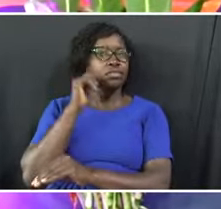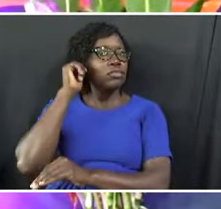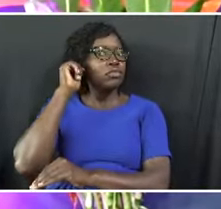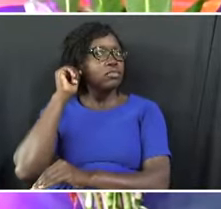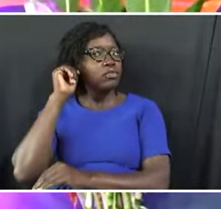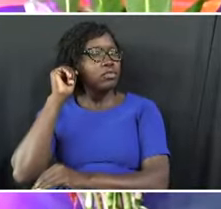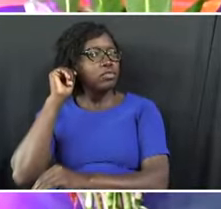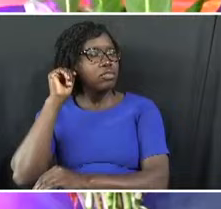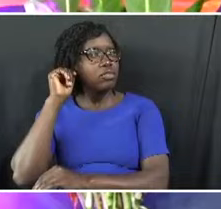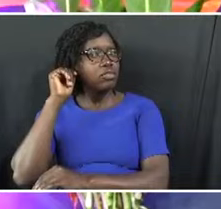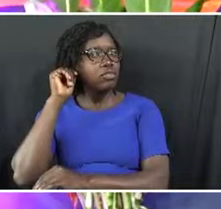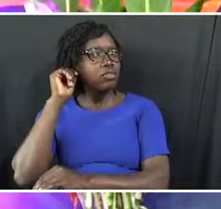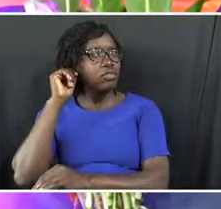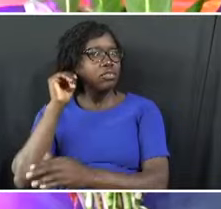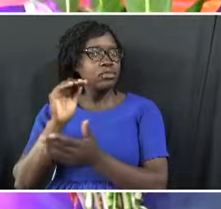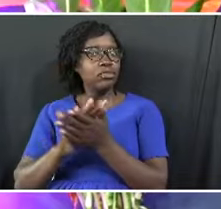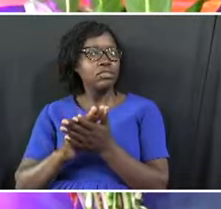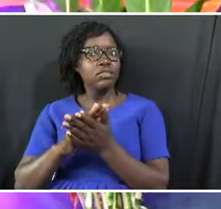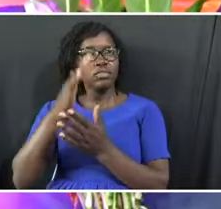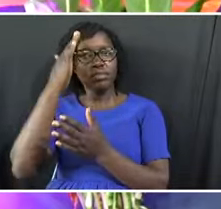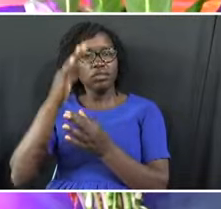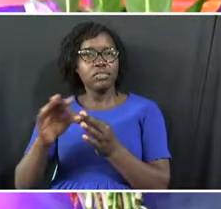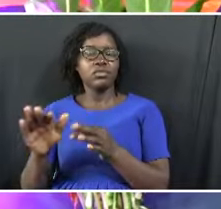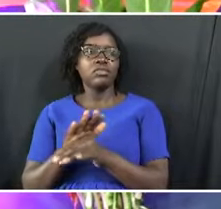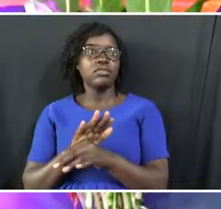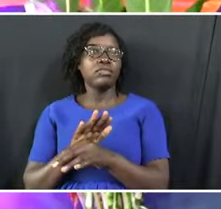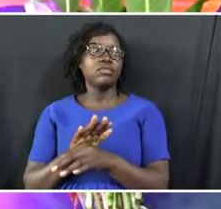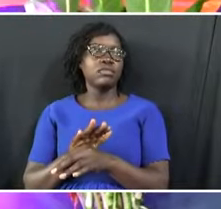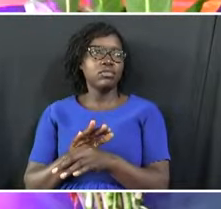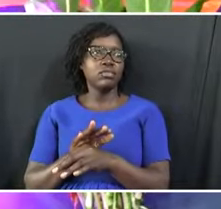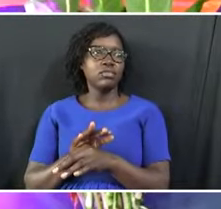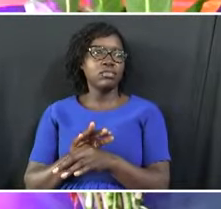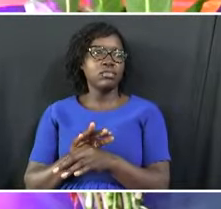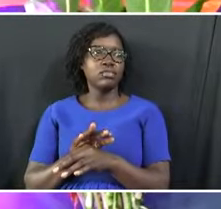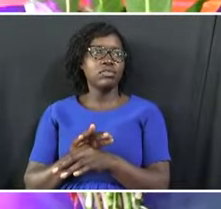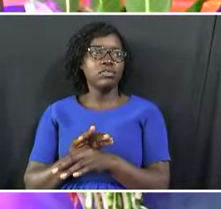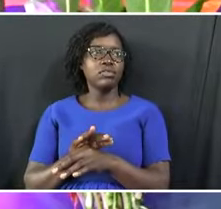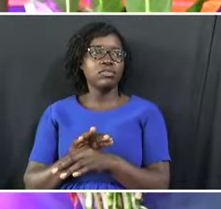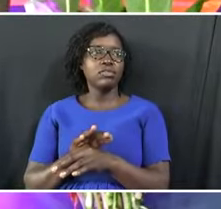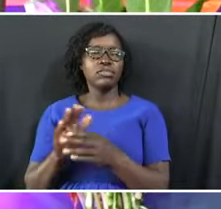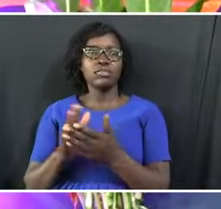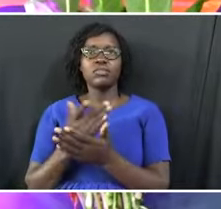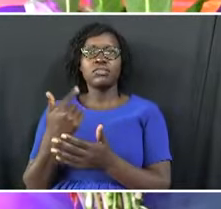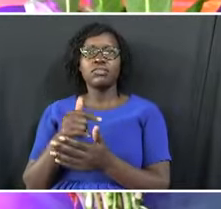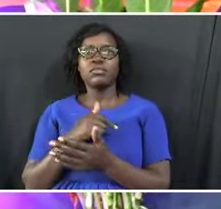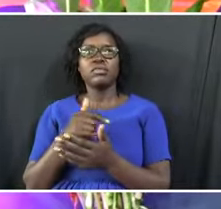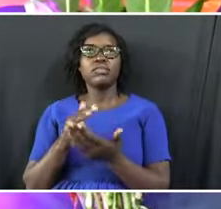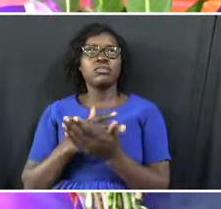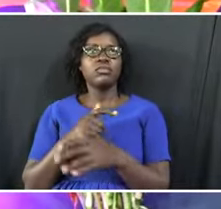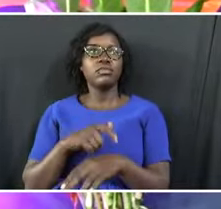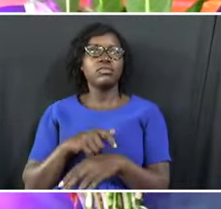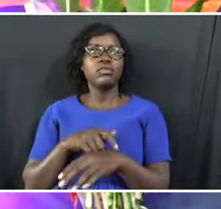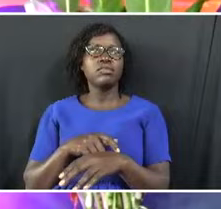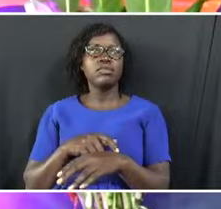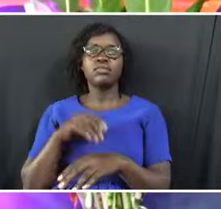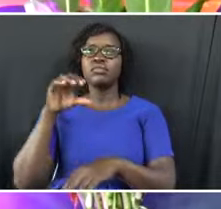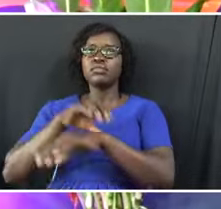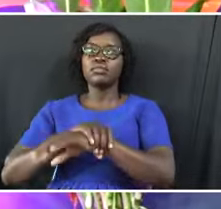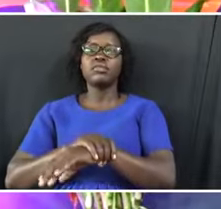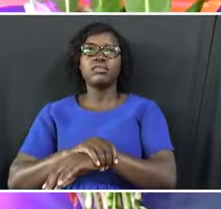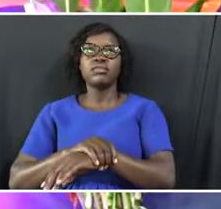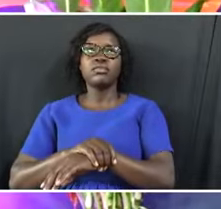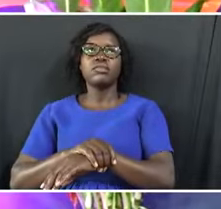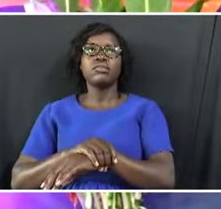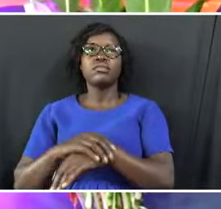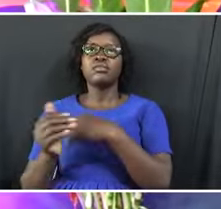obedience and faithfulness. You know, there are some of us sometimes when you are cornered in a